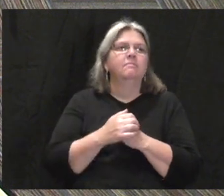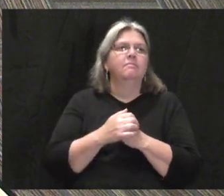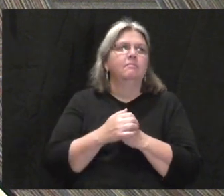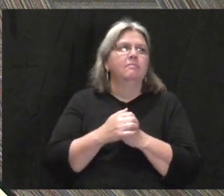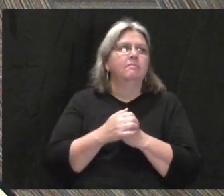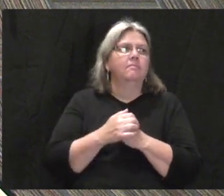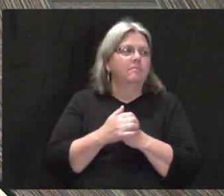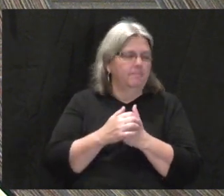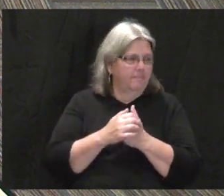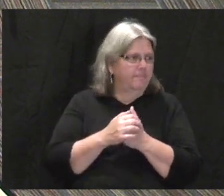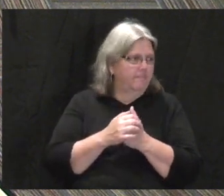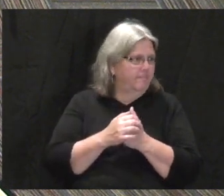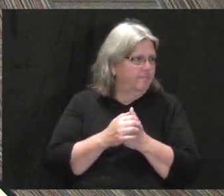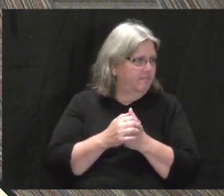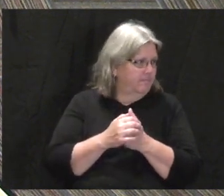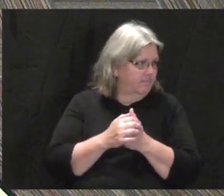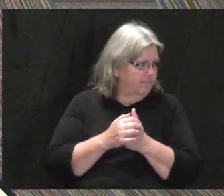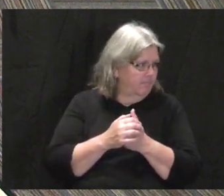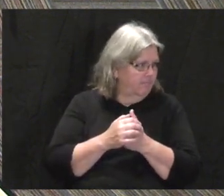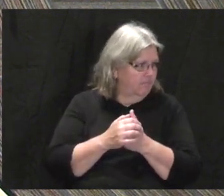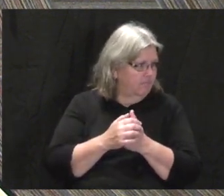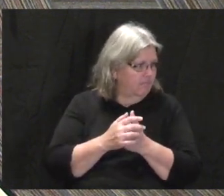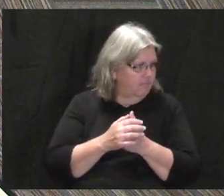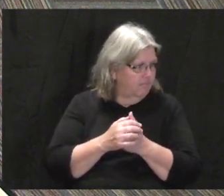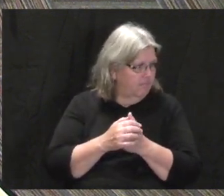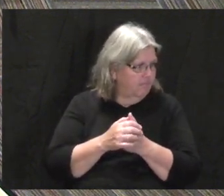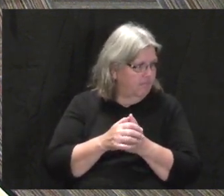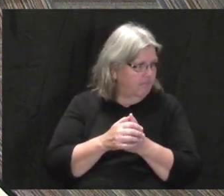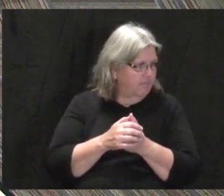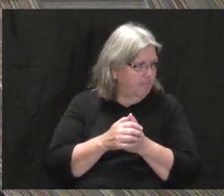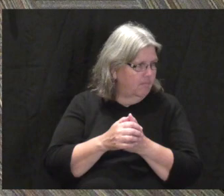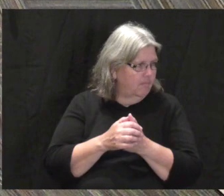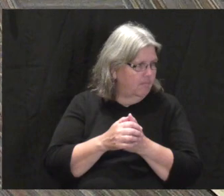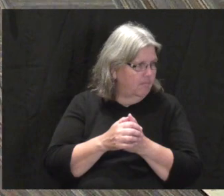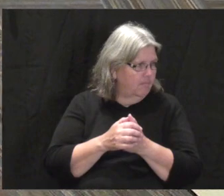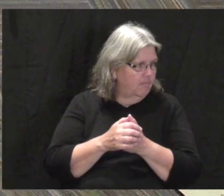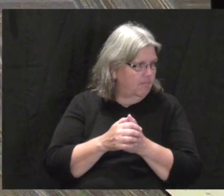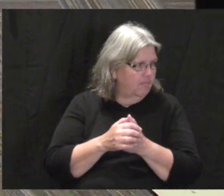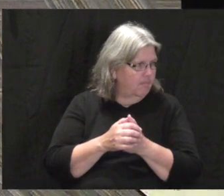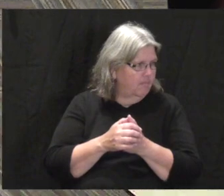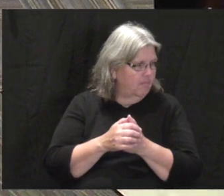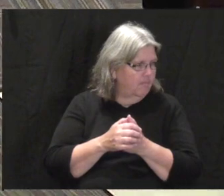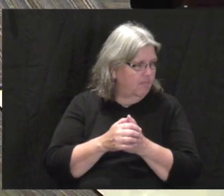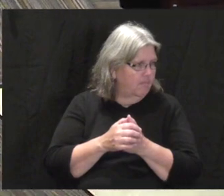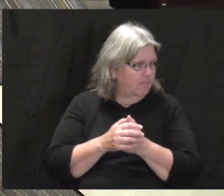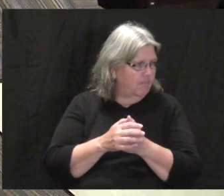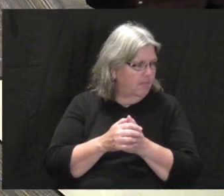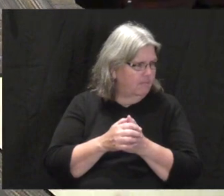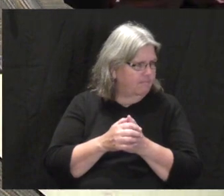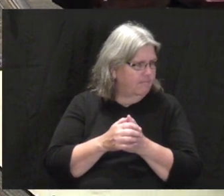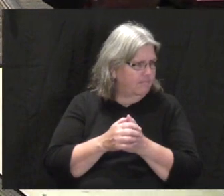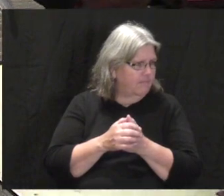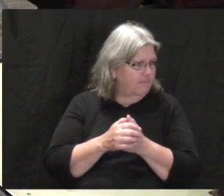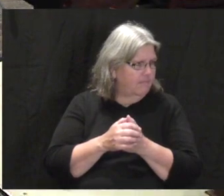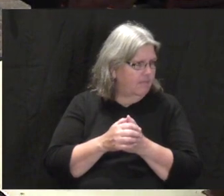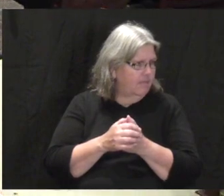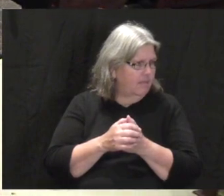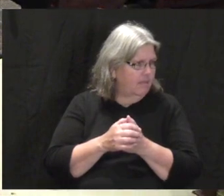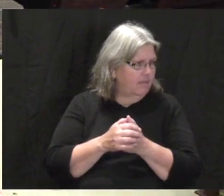I'll click. Okay. Manage the click. Yeah. I like to control my own clicking. Okay, so